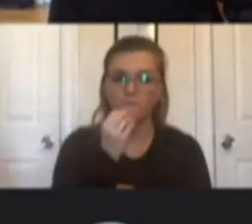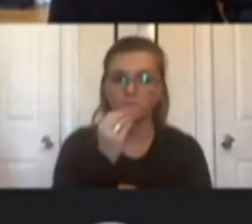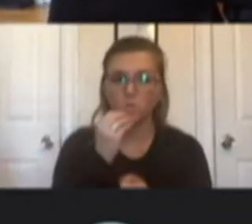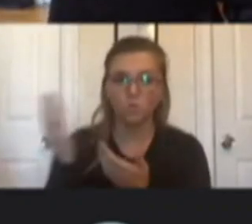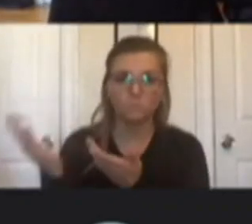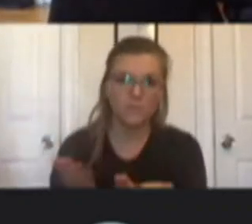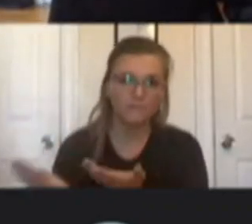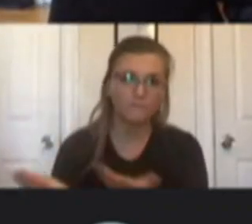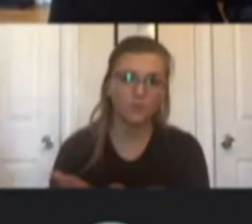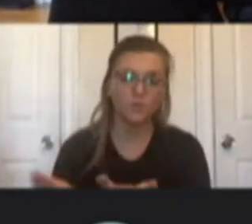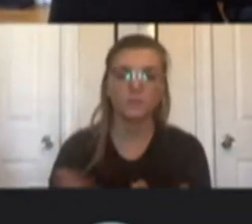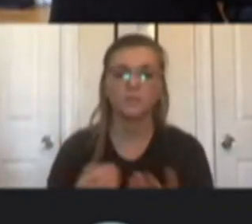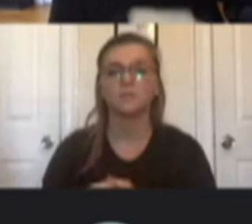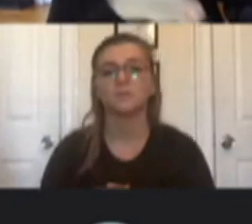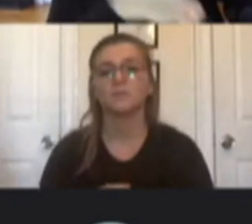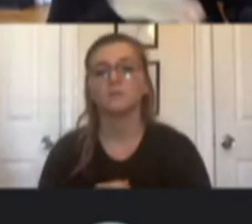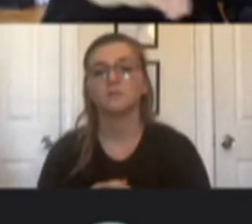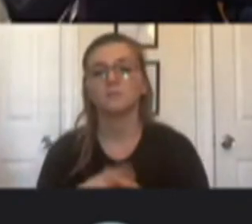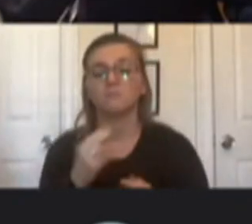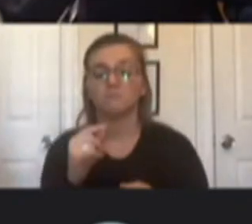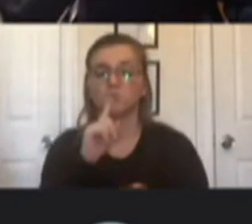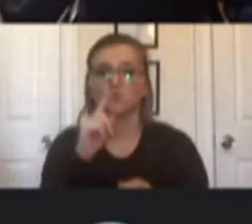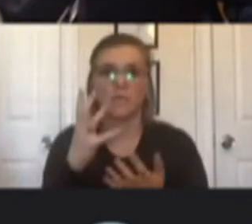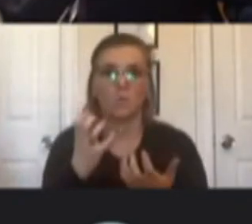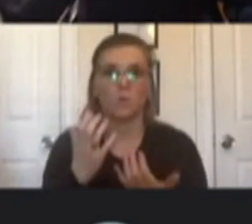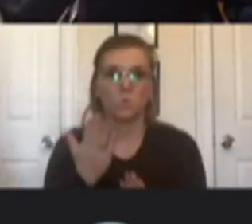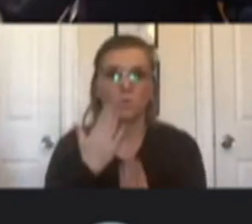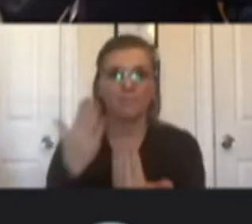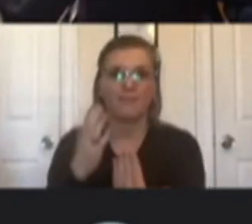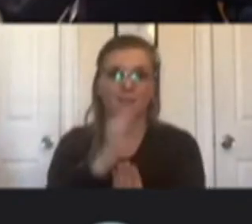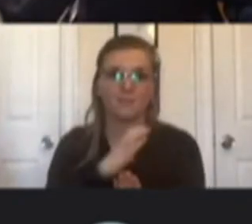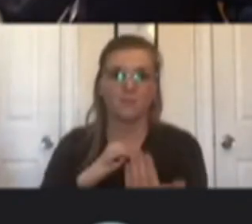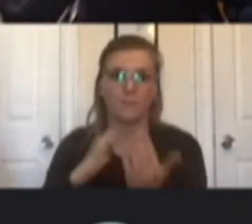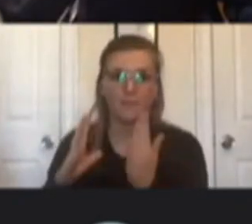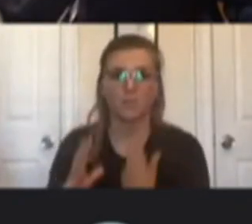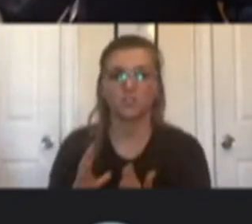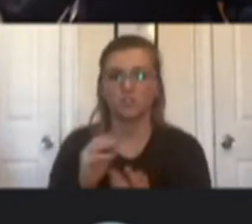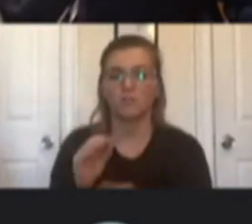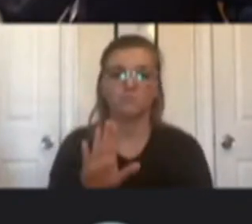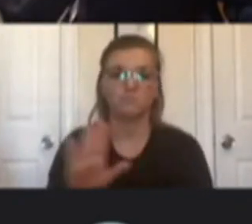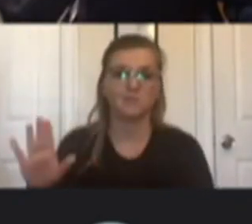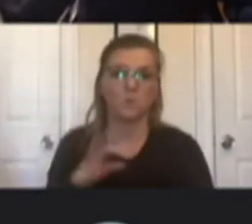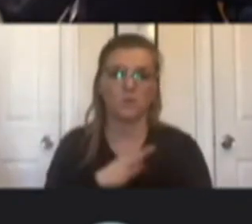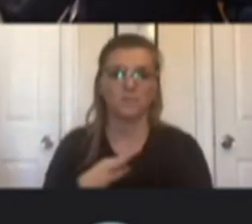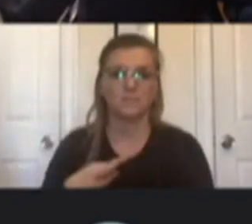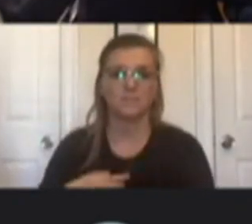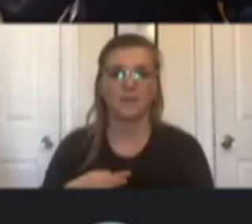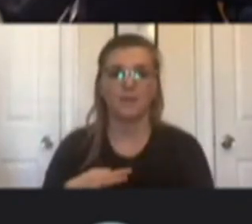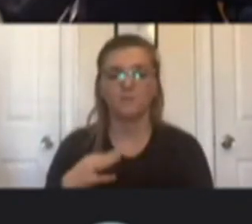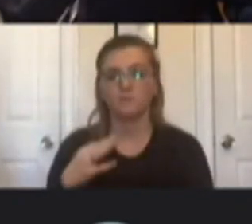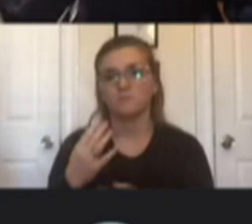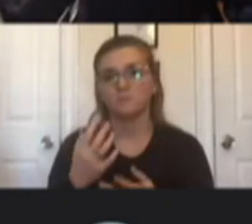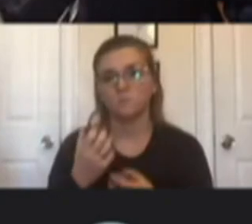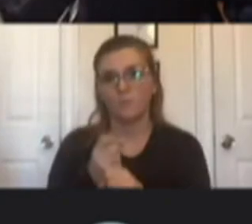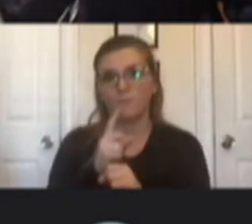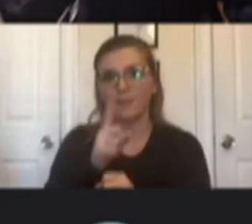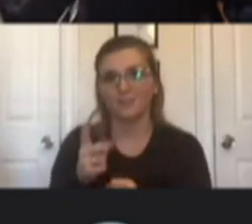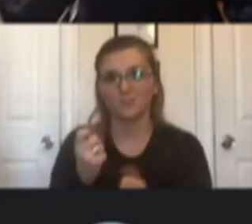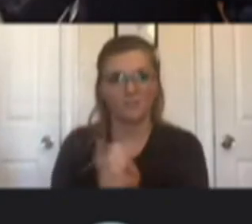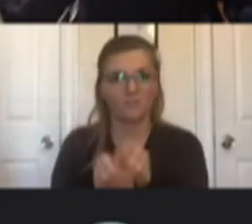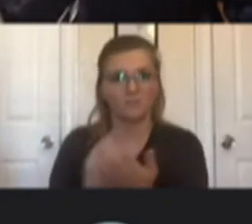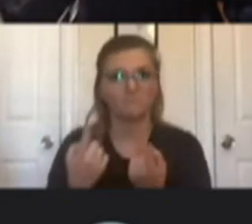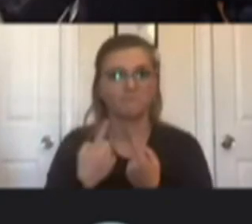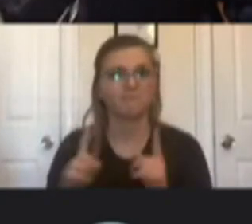of things, and I just really thank the commissioner and her staff for working on that and for